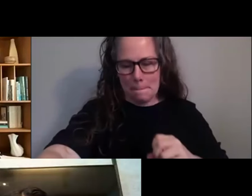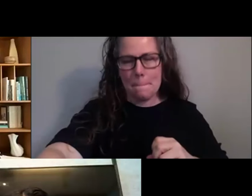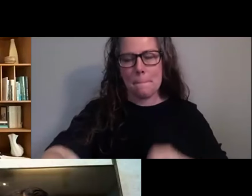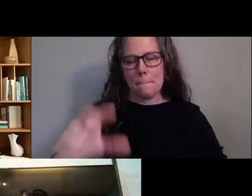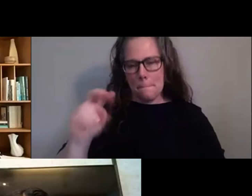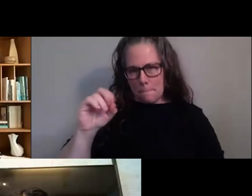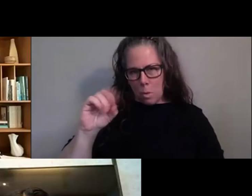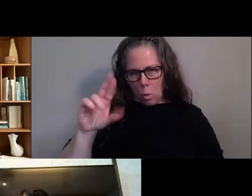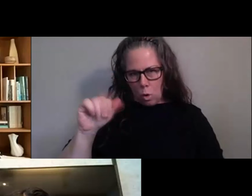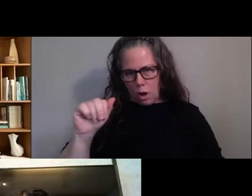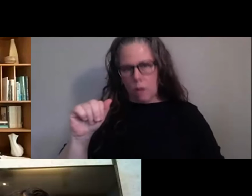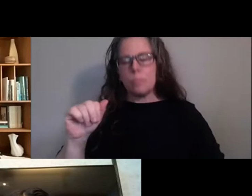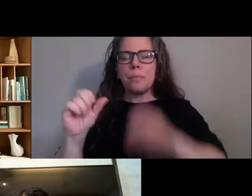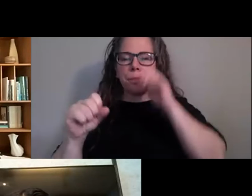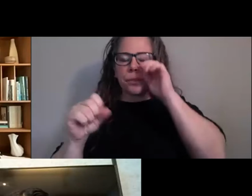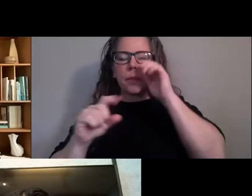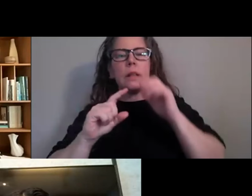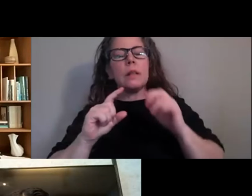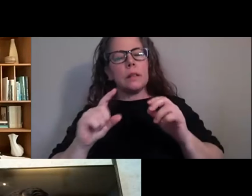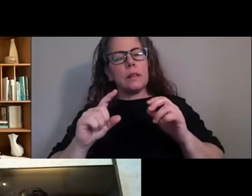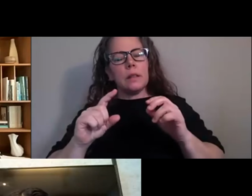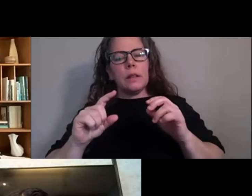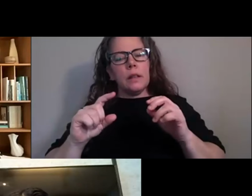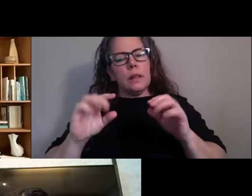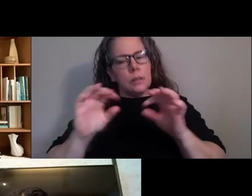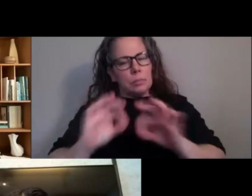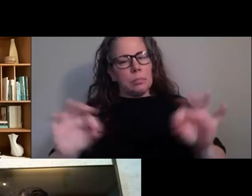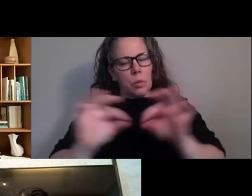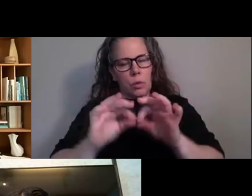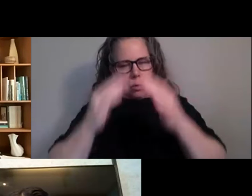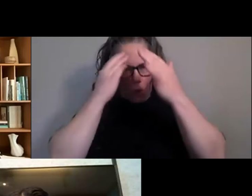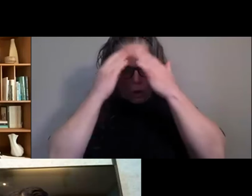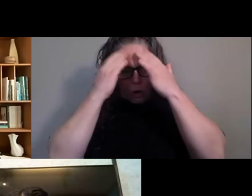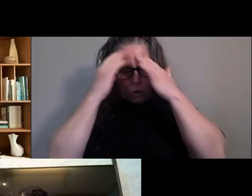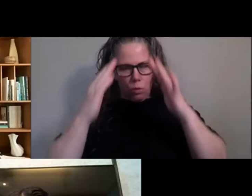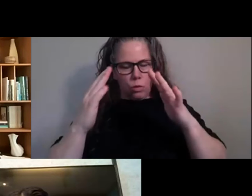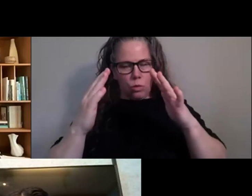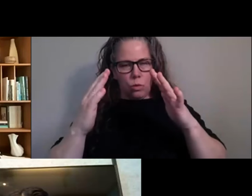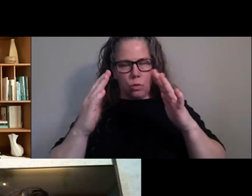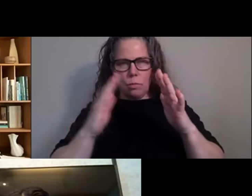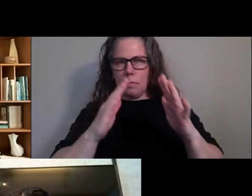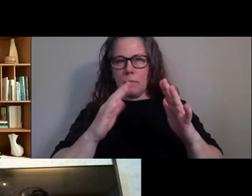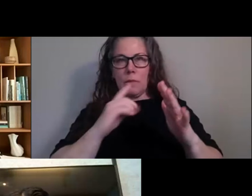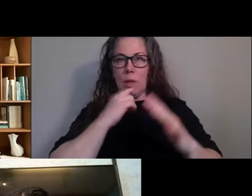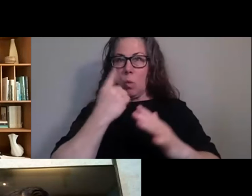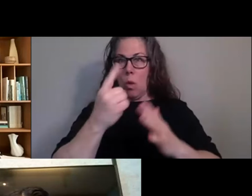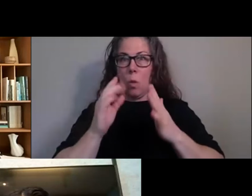Yeah, I think there's a really fine balance that I personally struggle with, so I don't have an